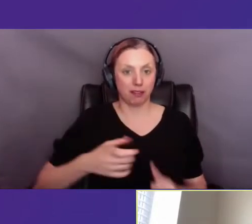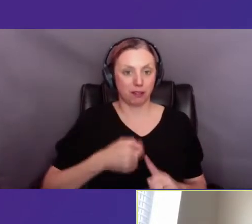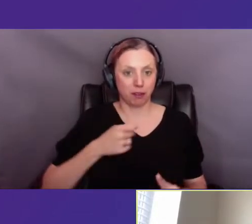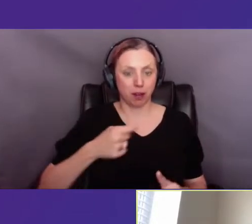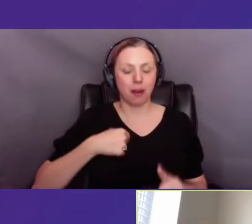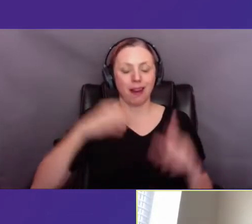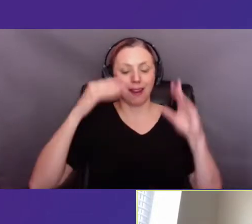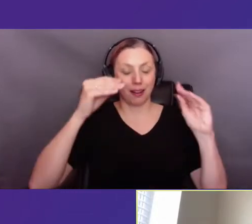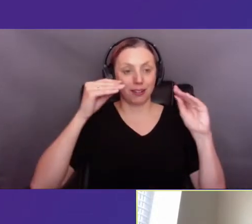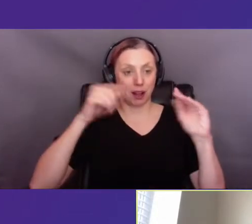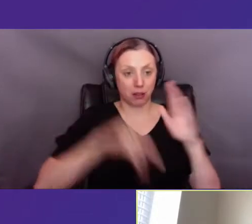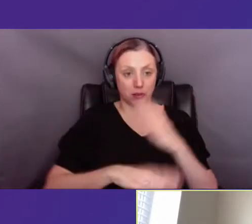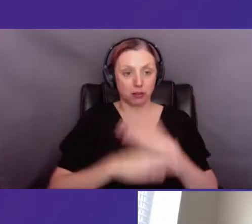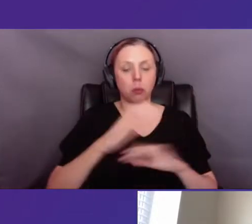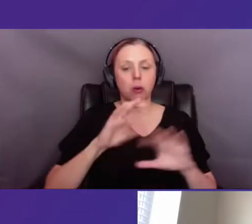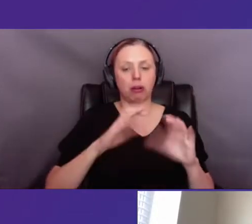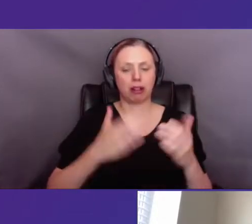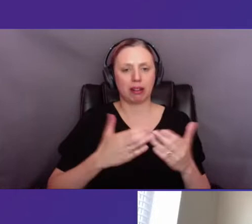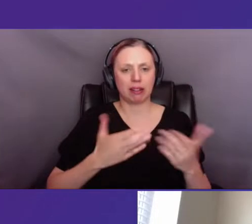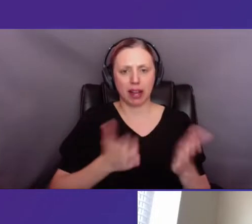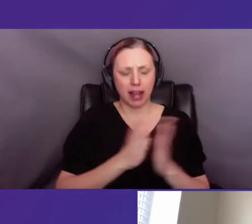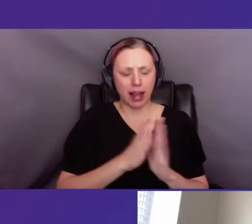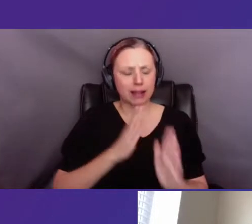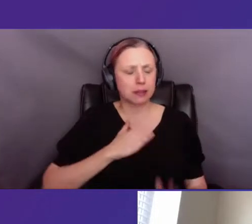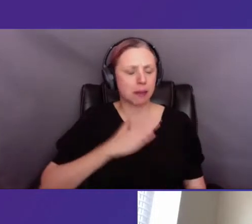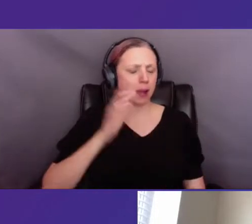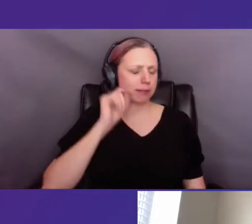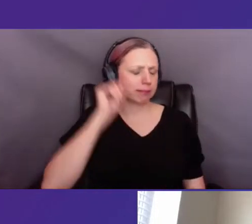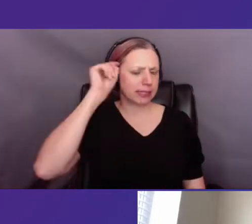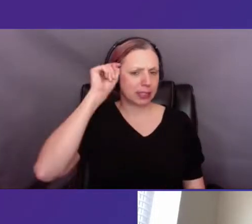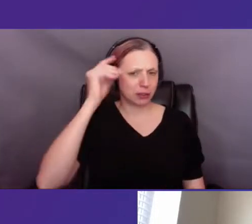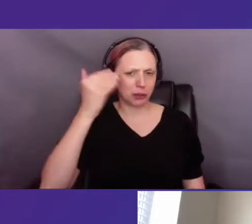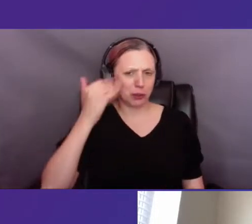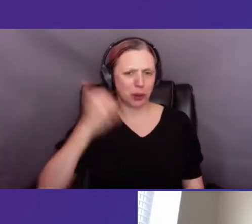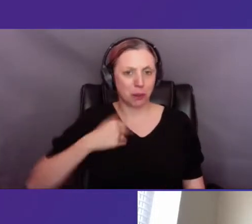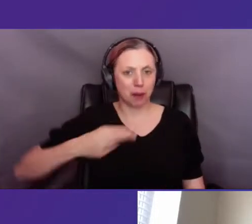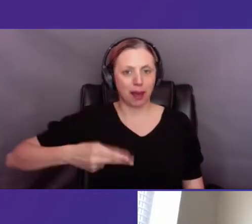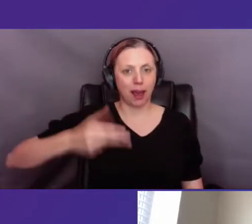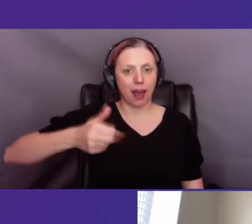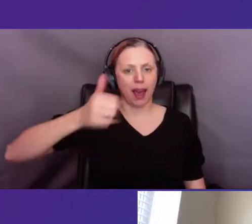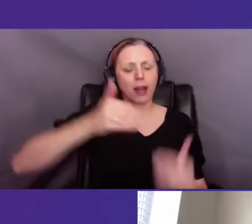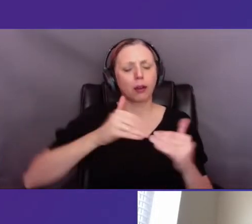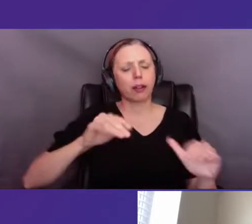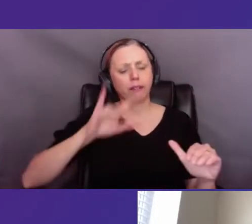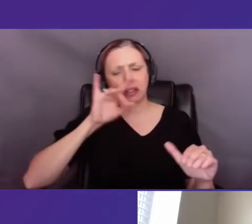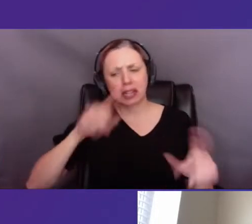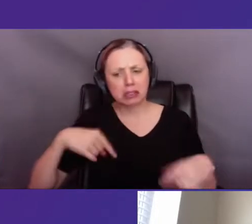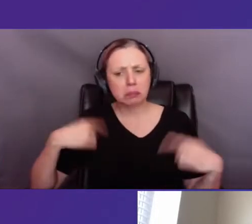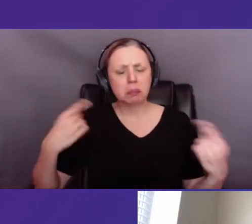classes this morning and I was asking my teenagers, they're like, you know, my higher level kids, so they've been